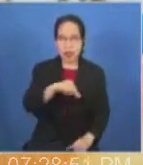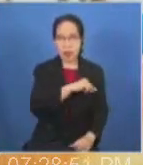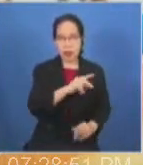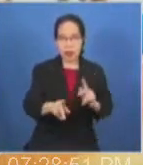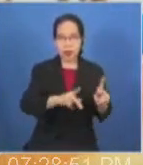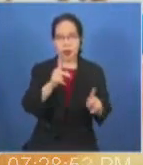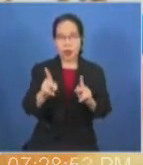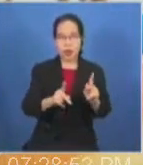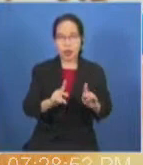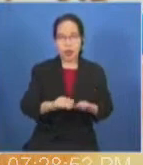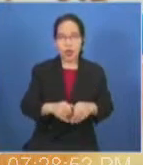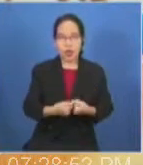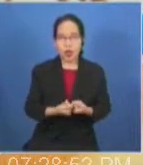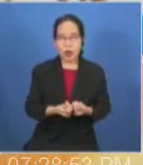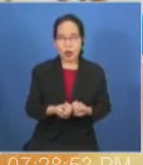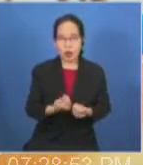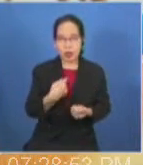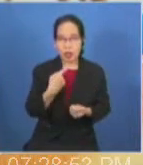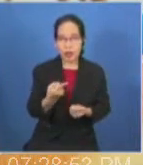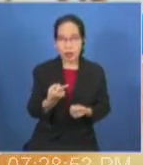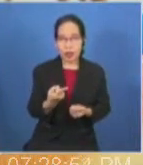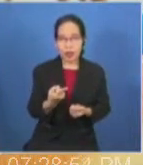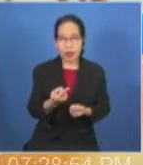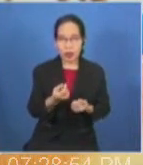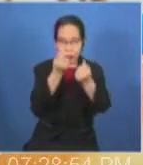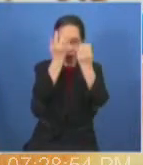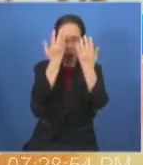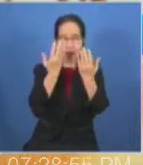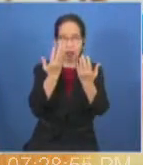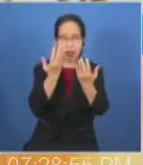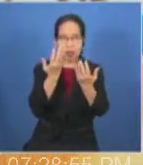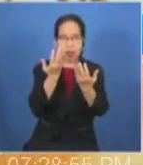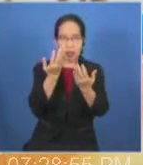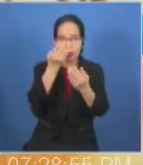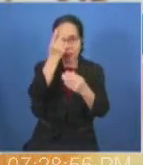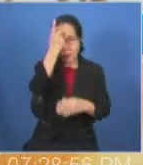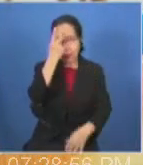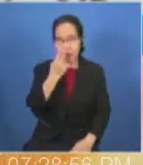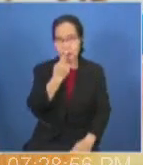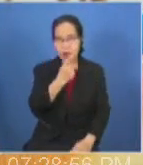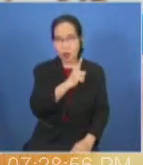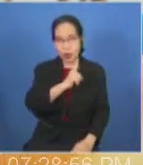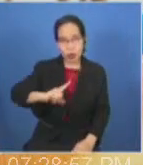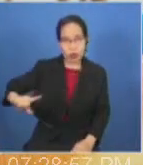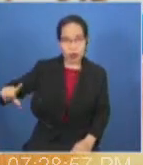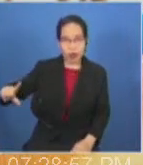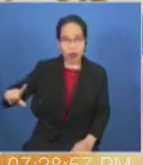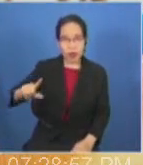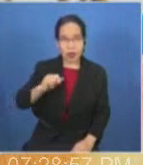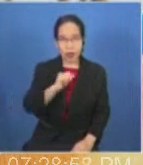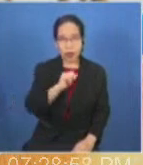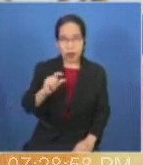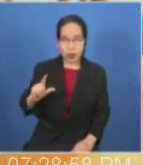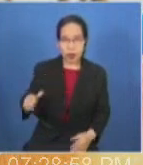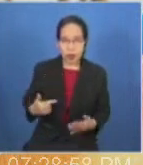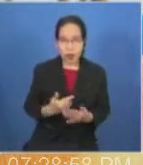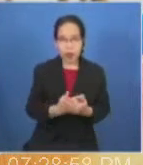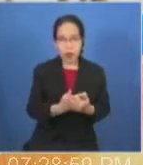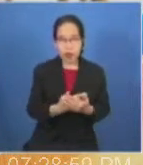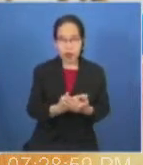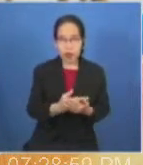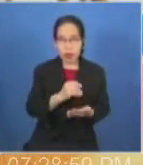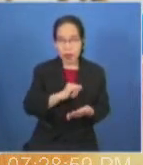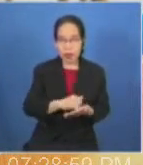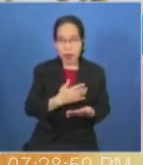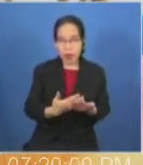to our standards as human beings? How is that obedience to parents in the Lord? All